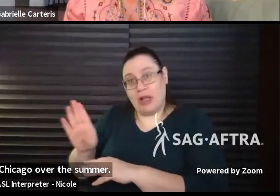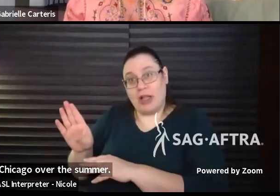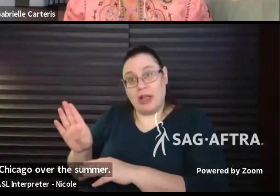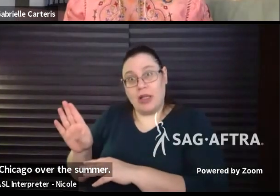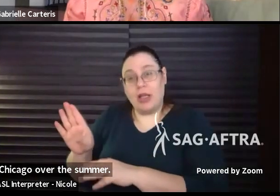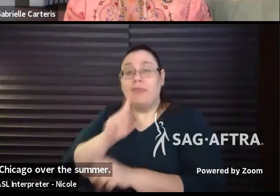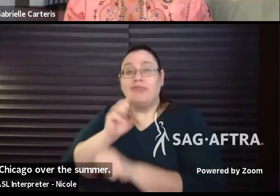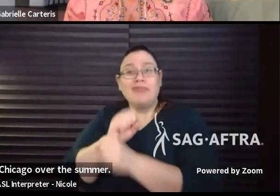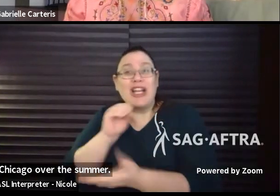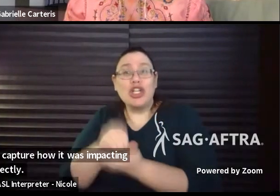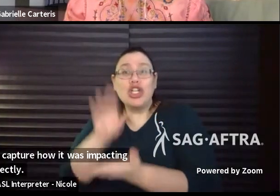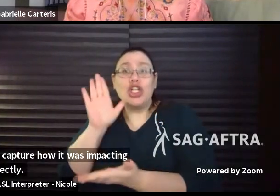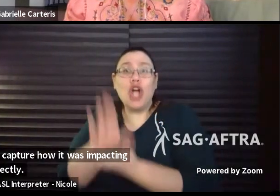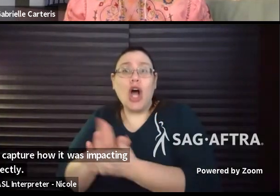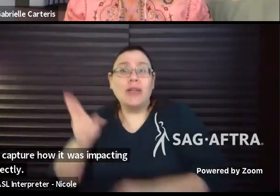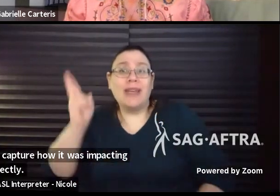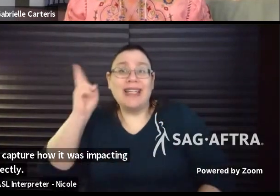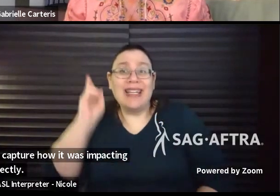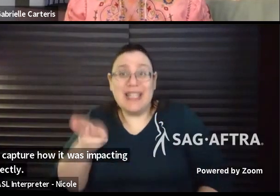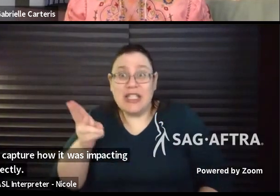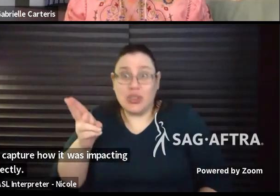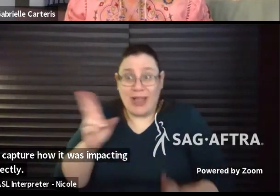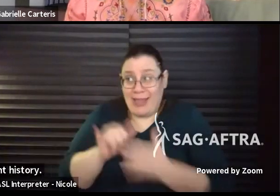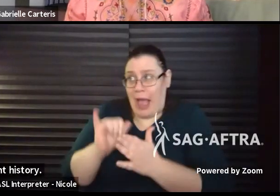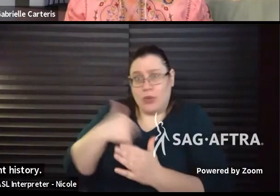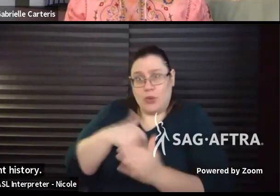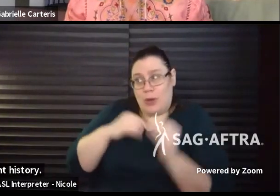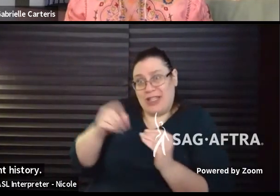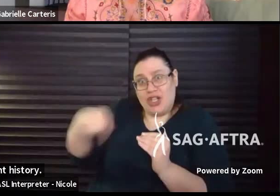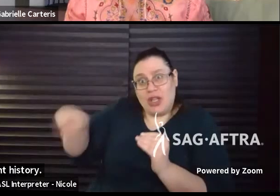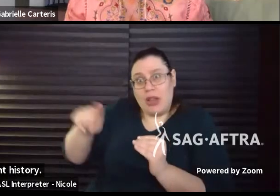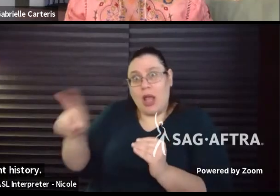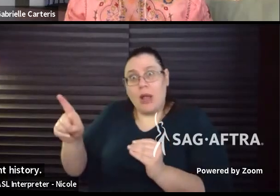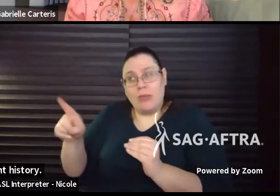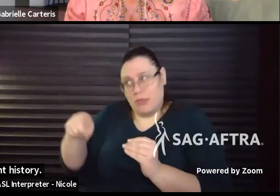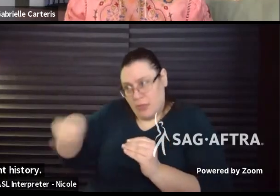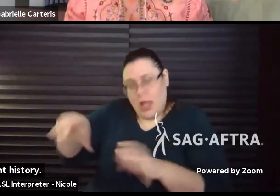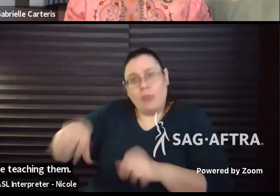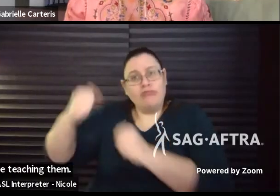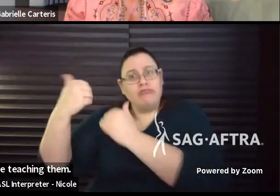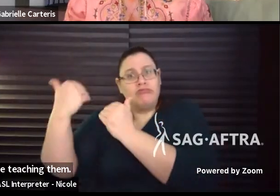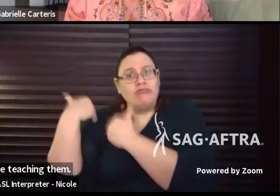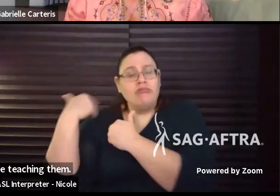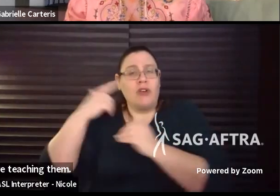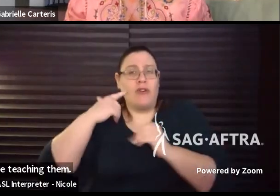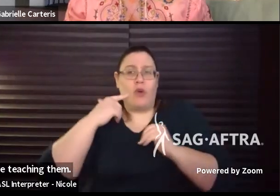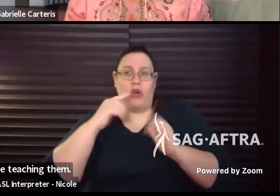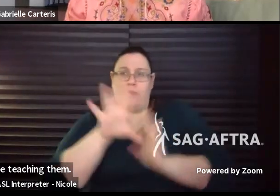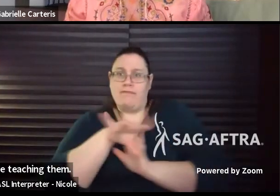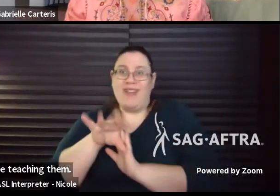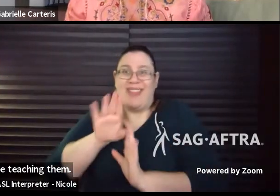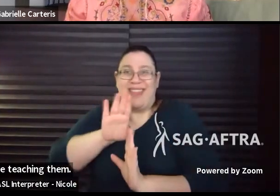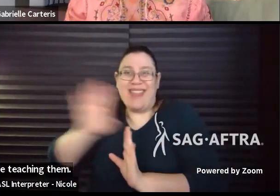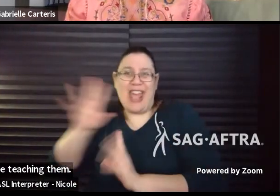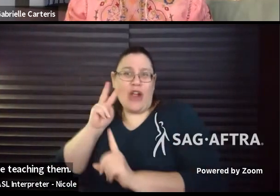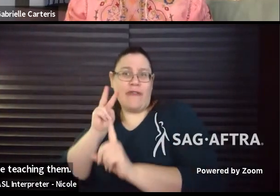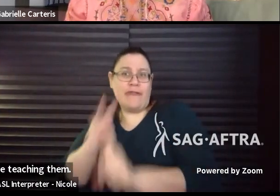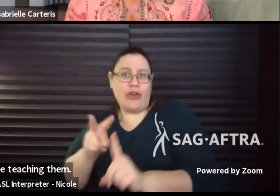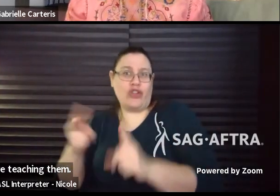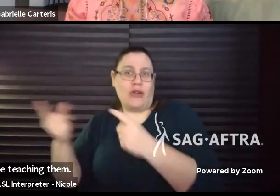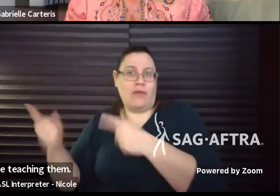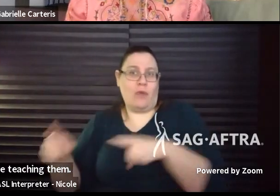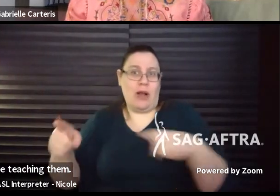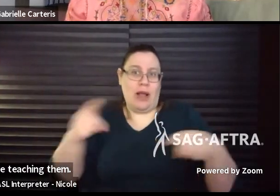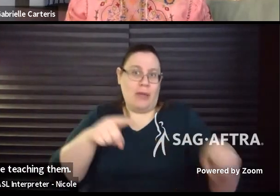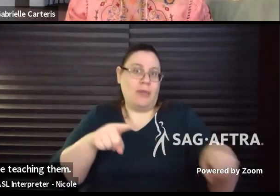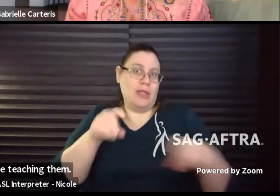document history. That's what we were teaching them. They were really responsible for recording their version of events that went